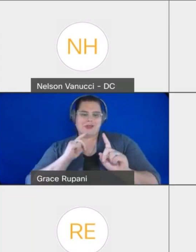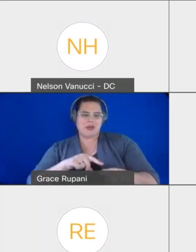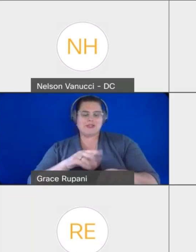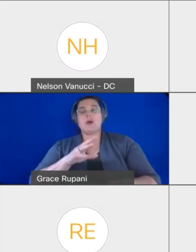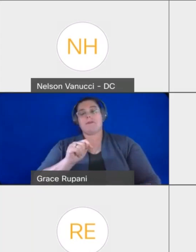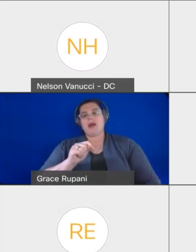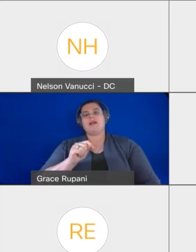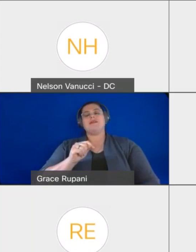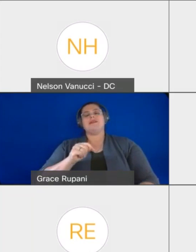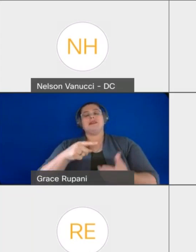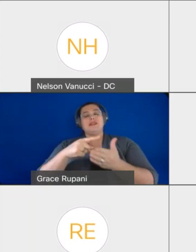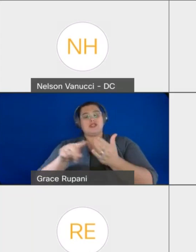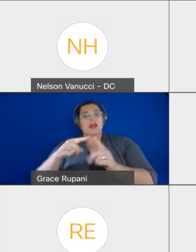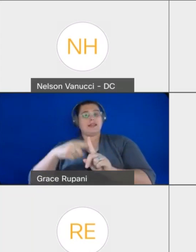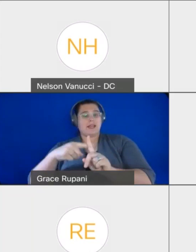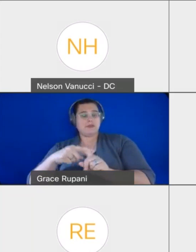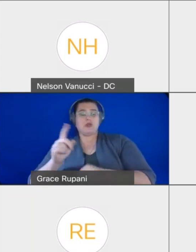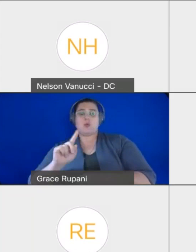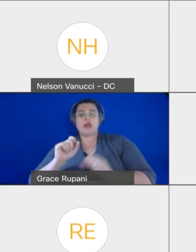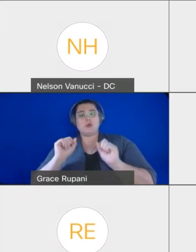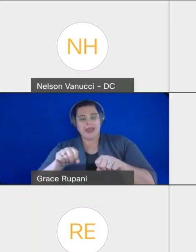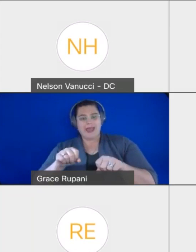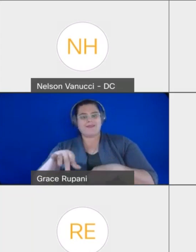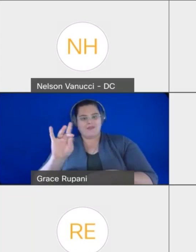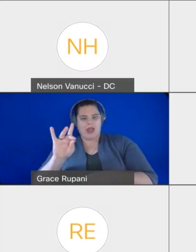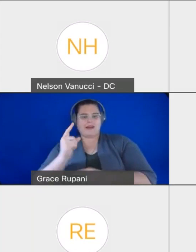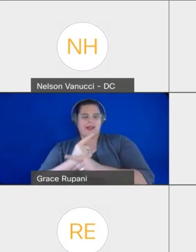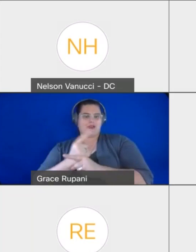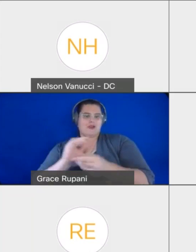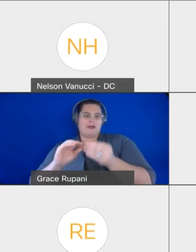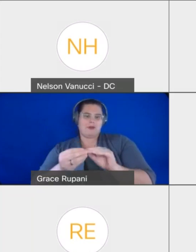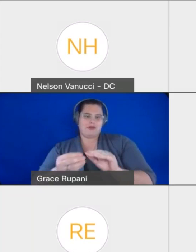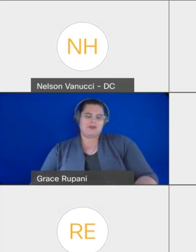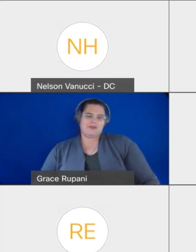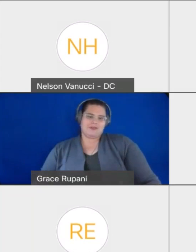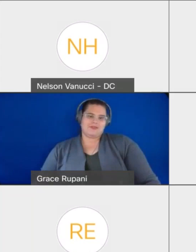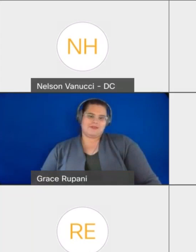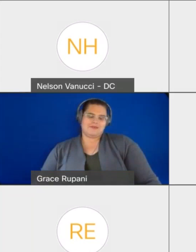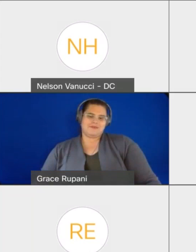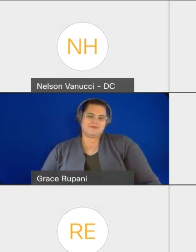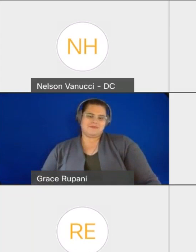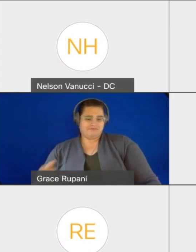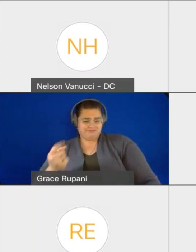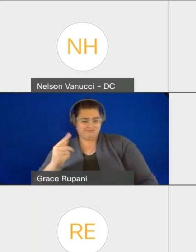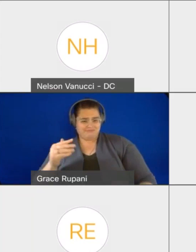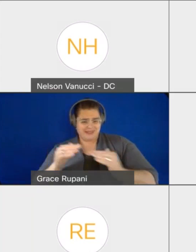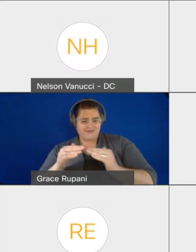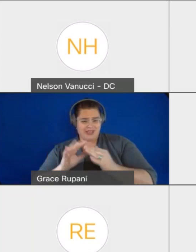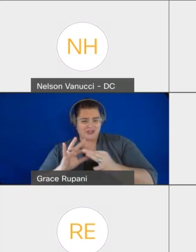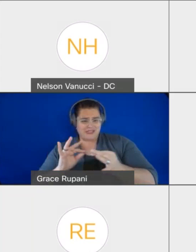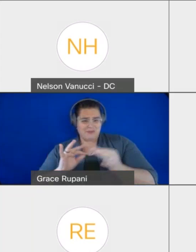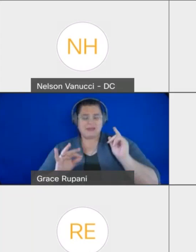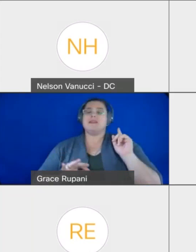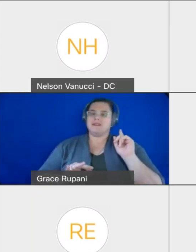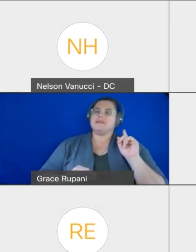manner that you can get an accurate temperature reading. Is that a fair statement? That's a fair